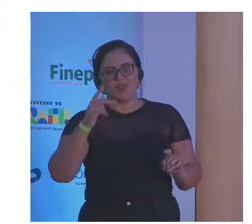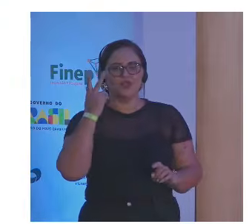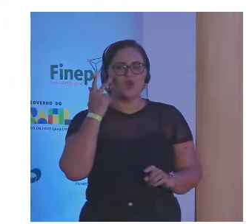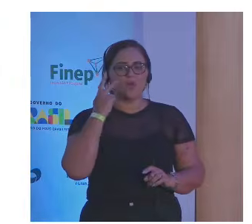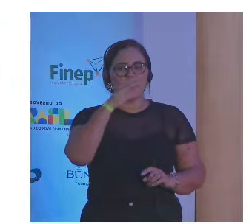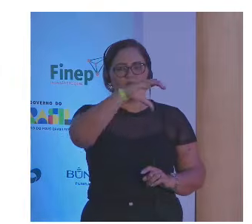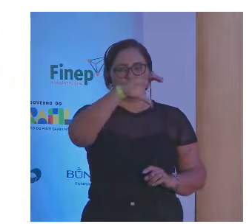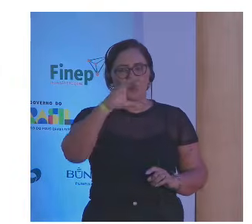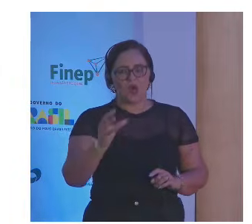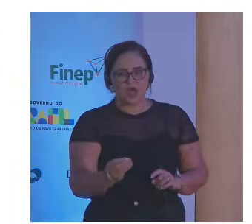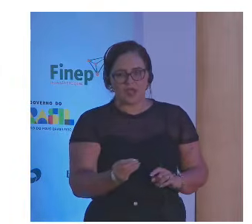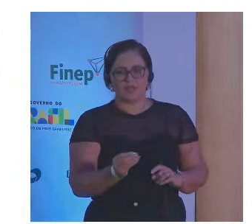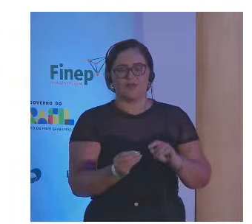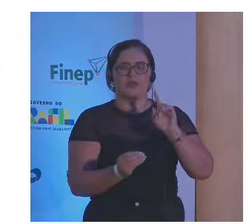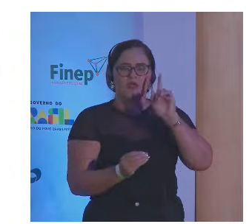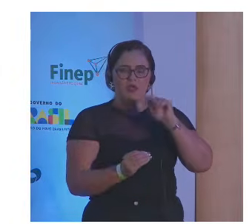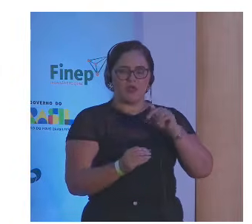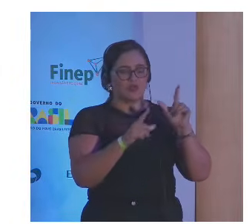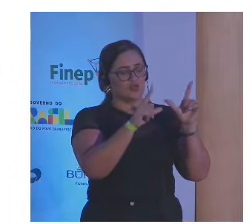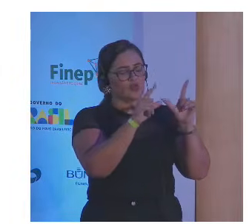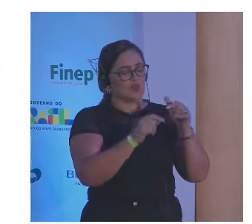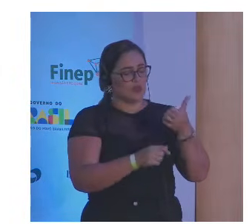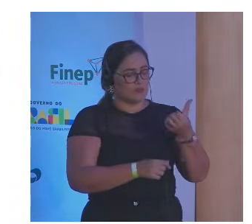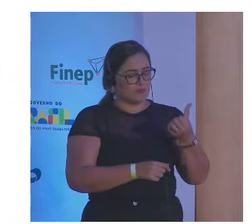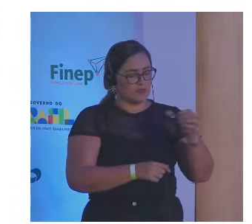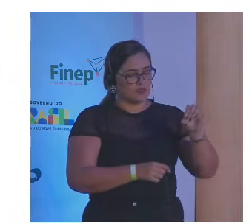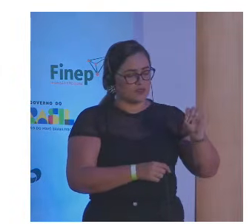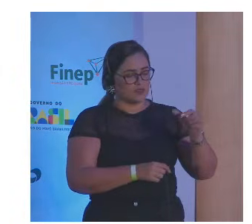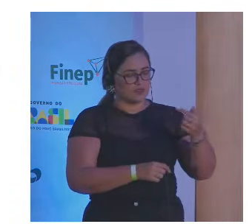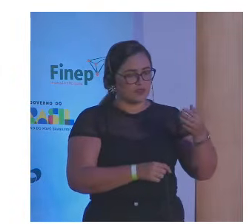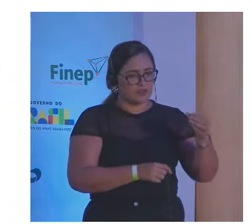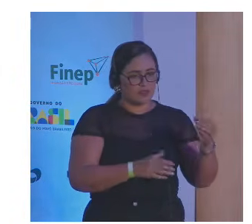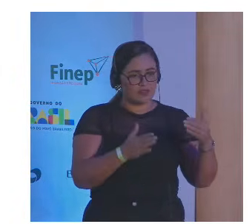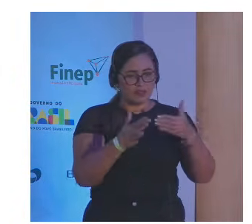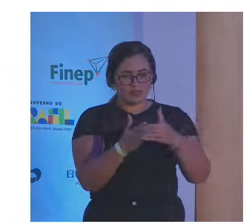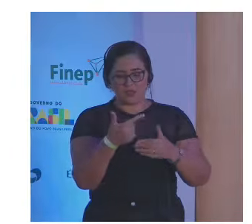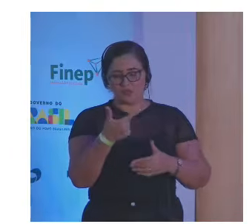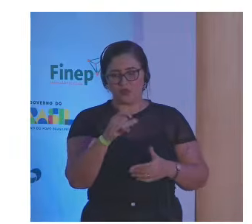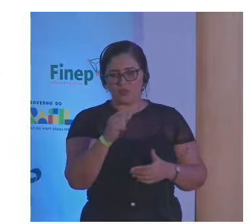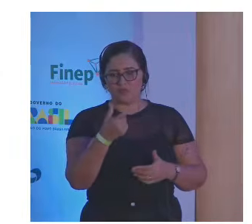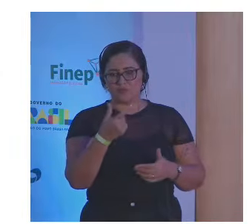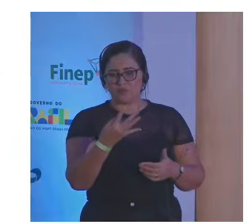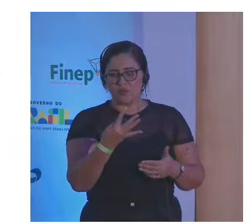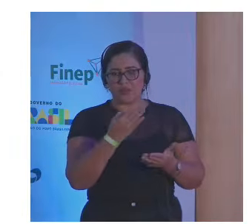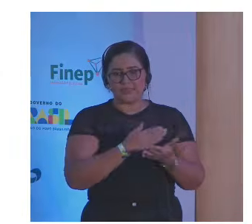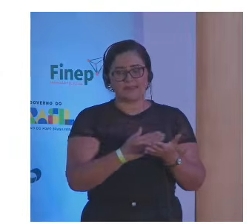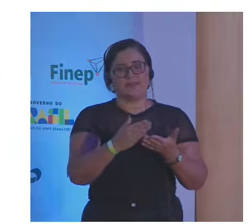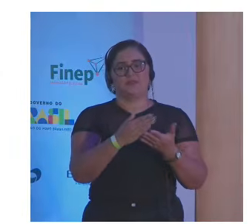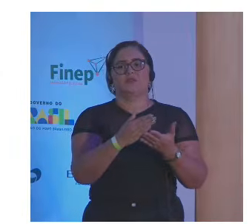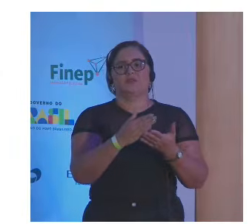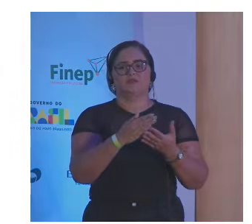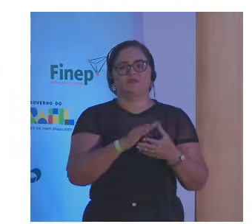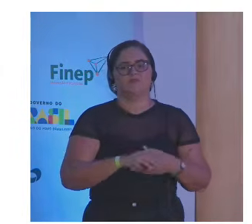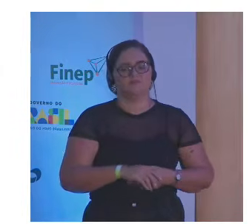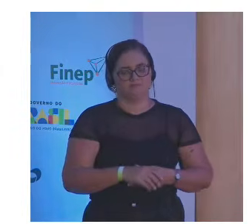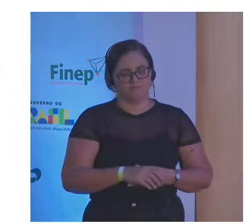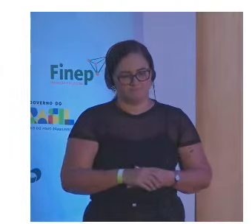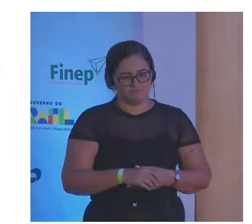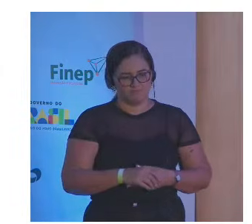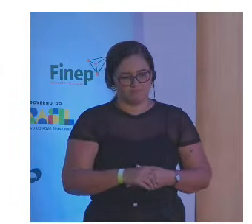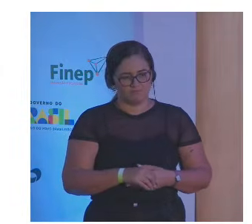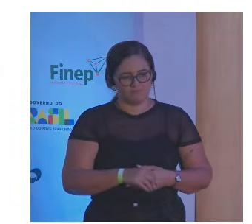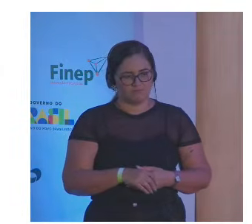from 1970 to 2024 initially had a live coral cover well